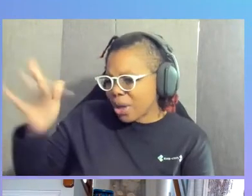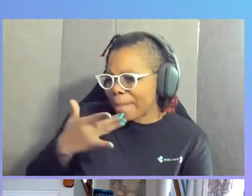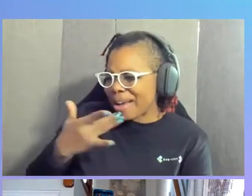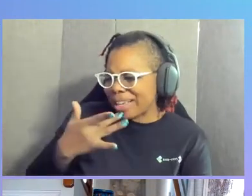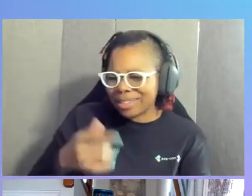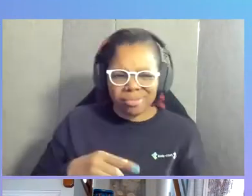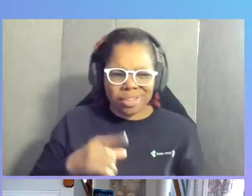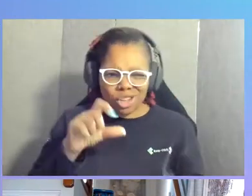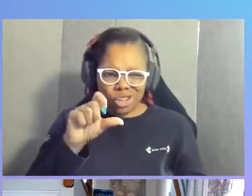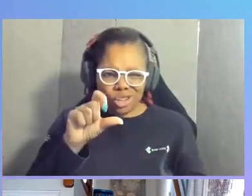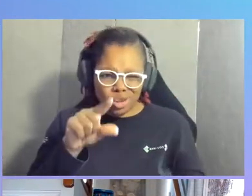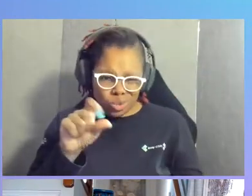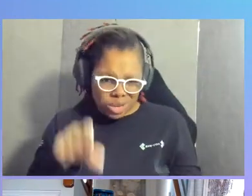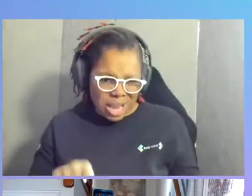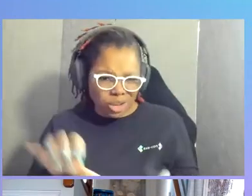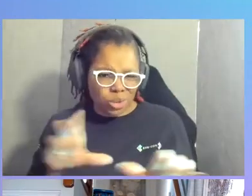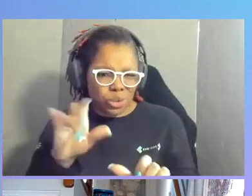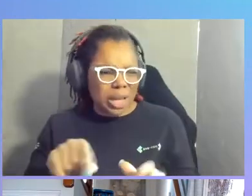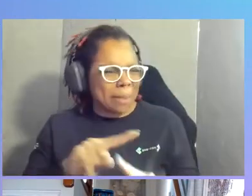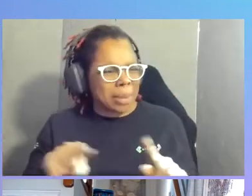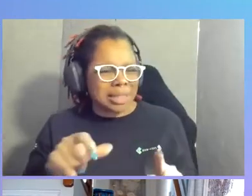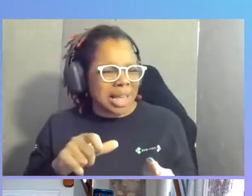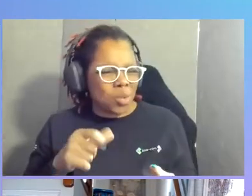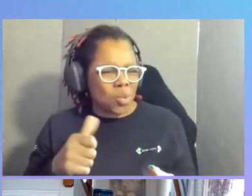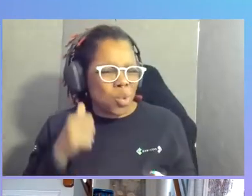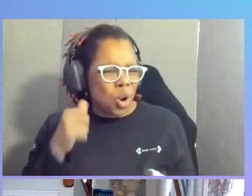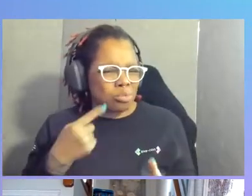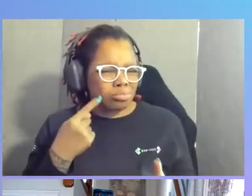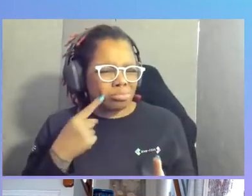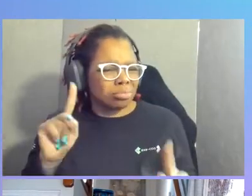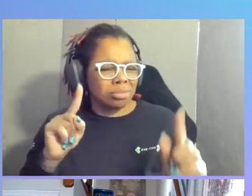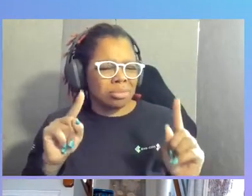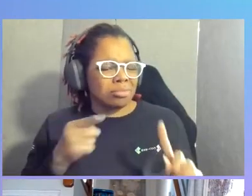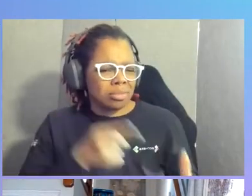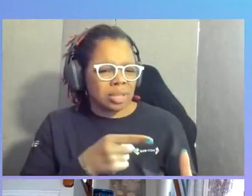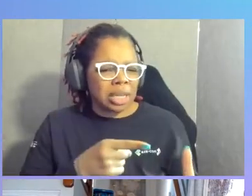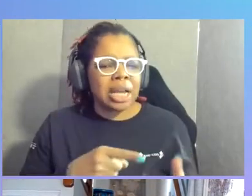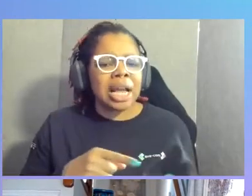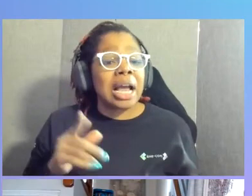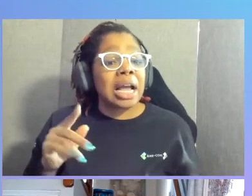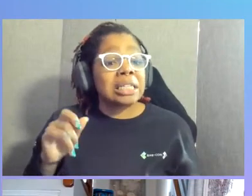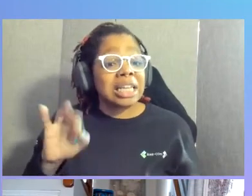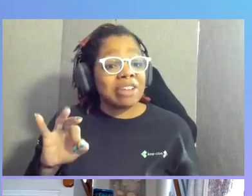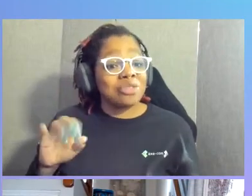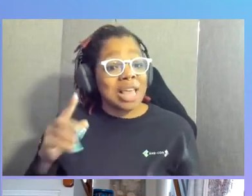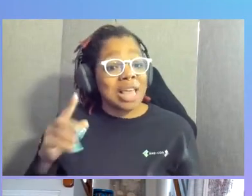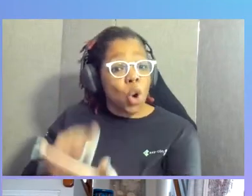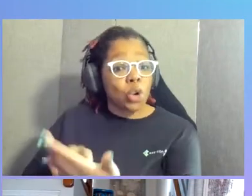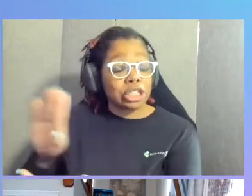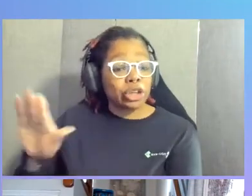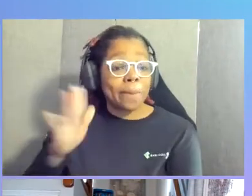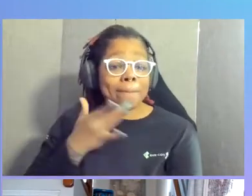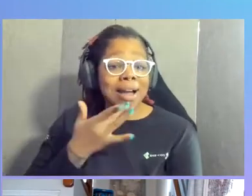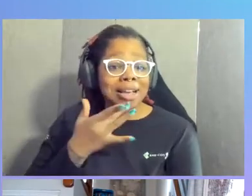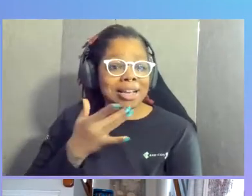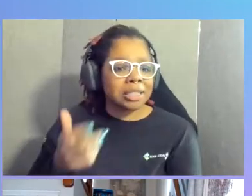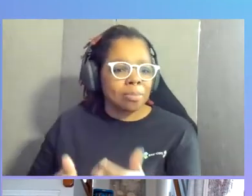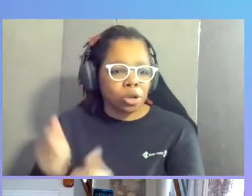but I don't know that it's going to achieve what you want, because even if they see their bias, they might still commit it because, like I said before, that's how most